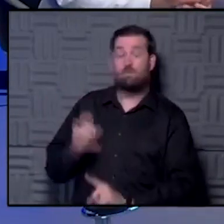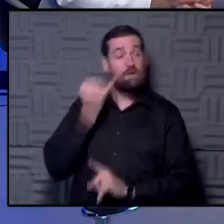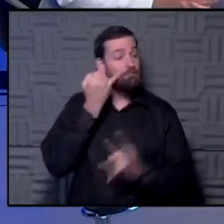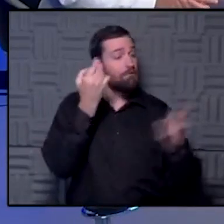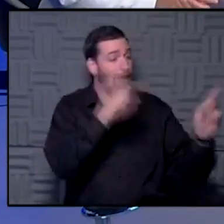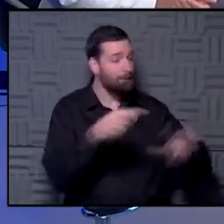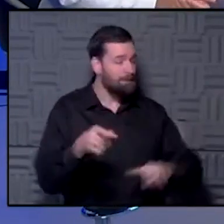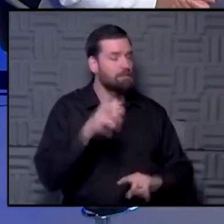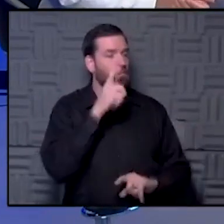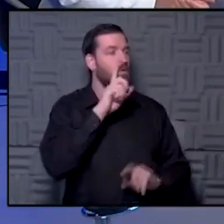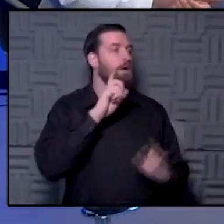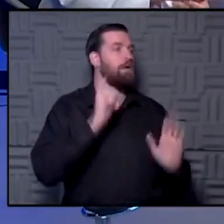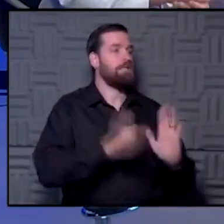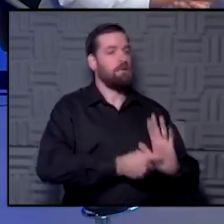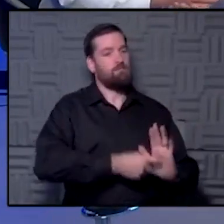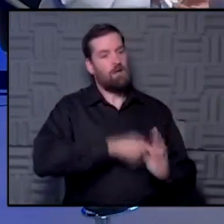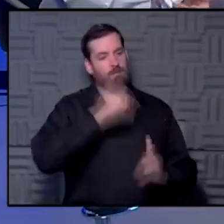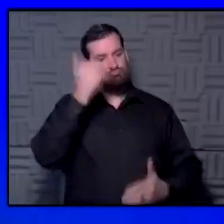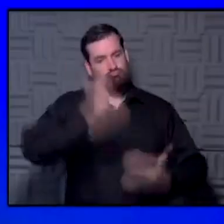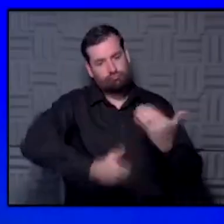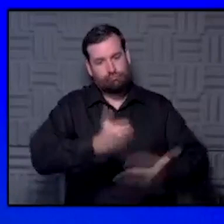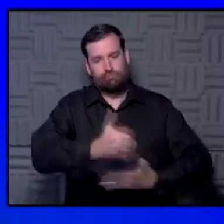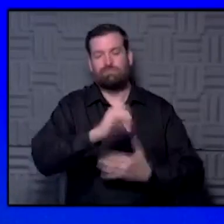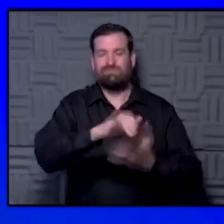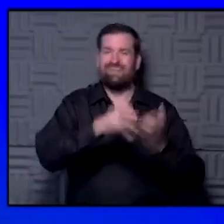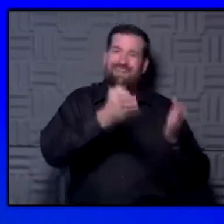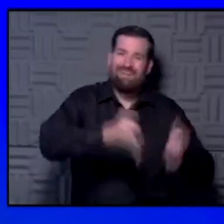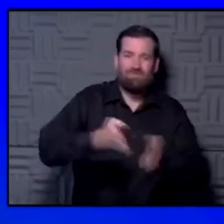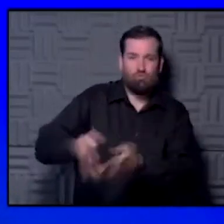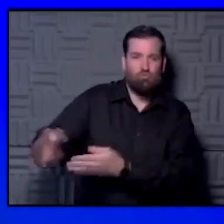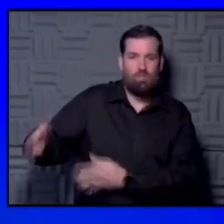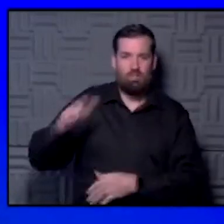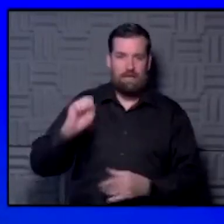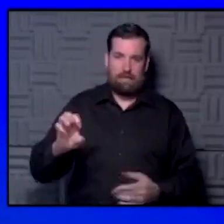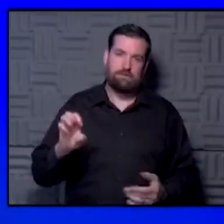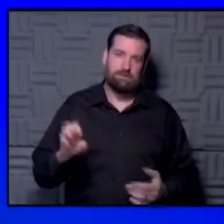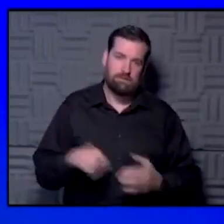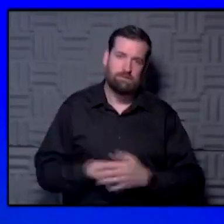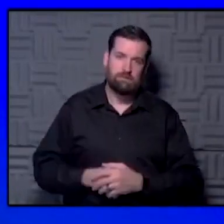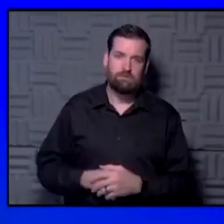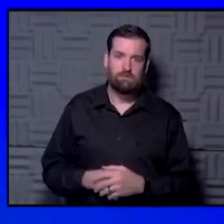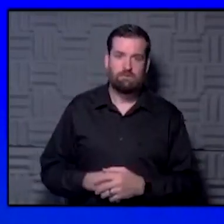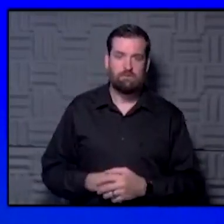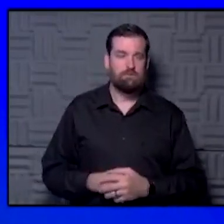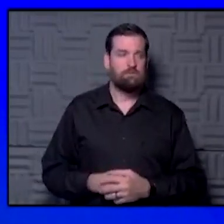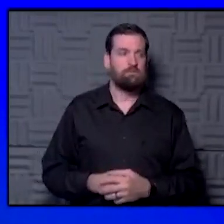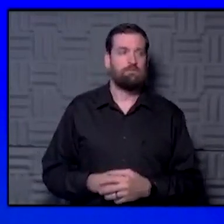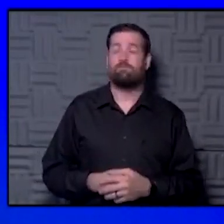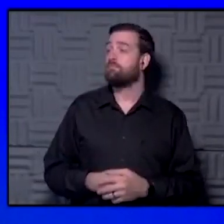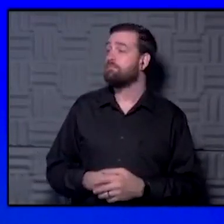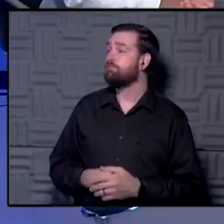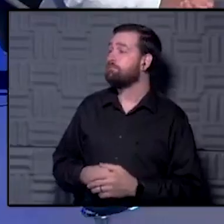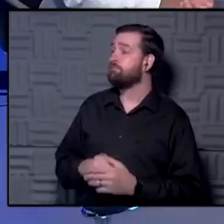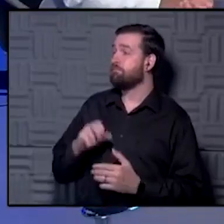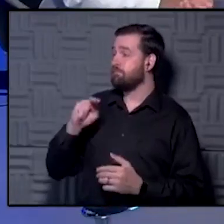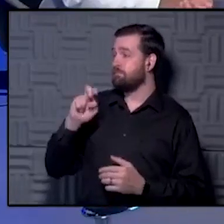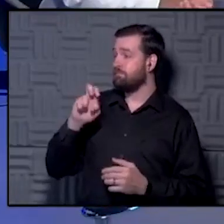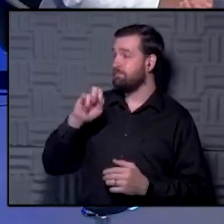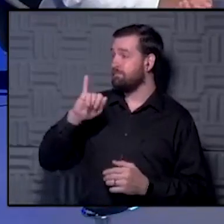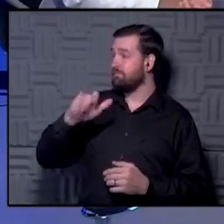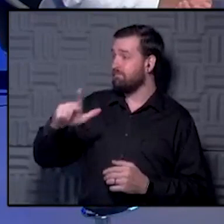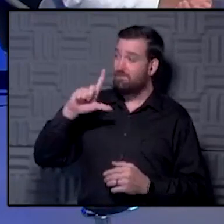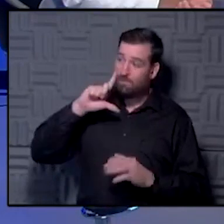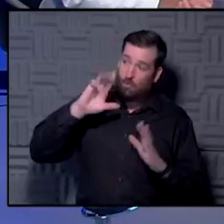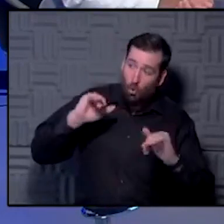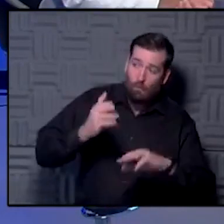would identify and go through that on an individual case-by-case time. So. And to say to Anil, hope you're getting better. I